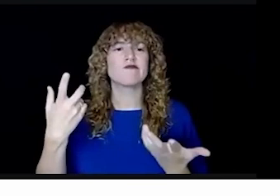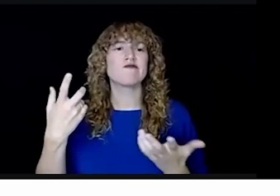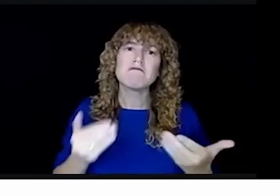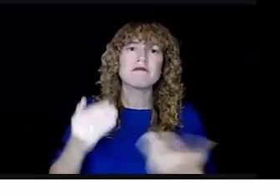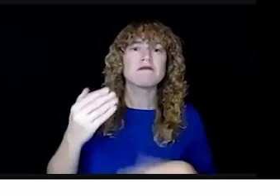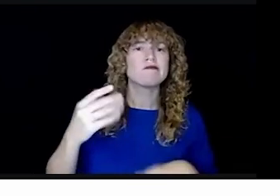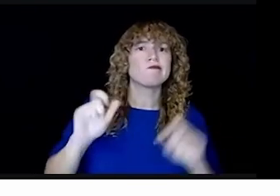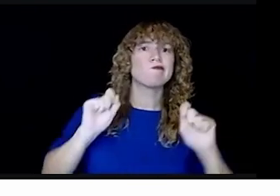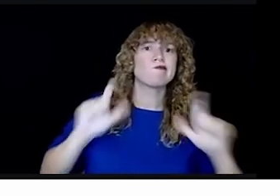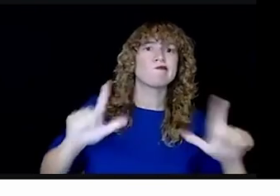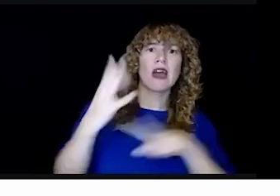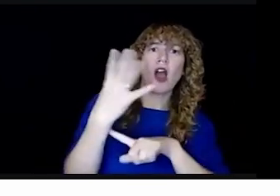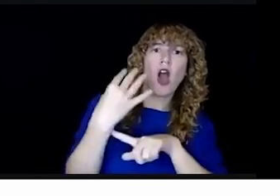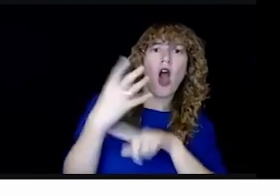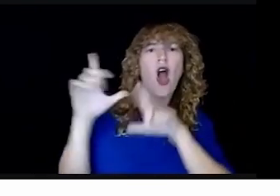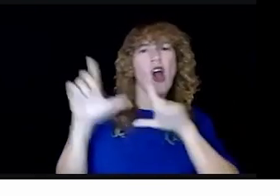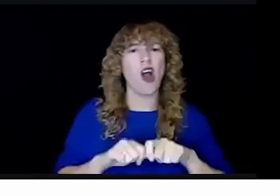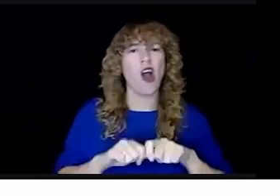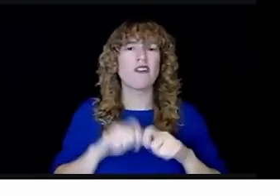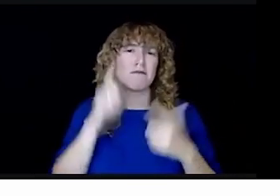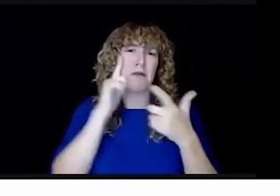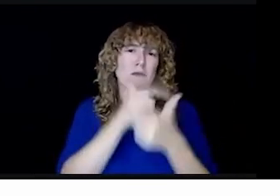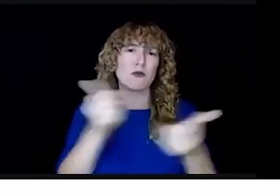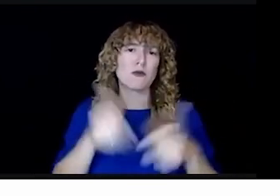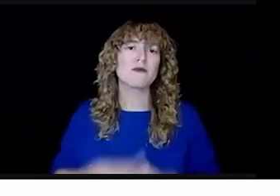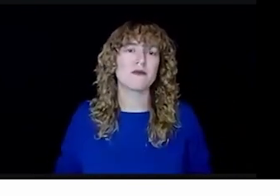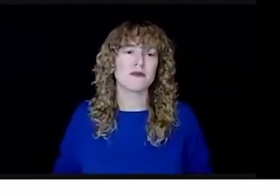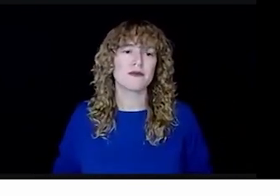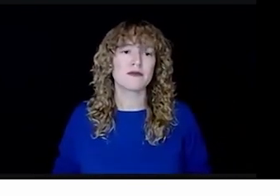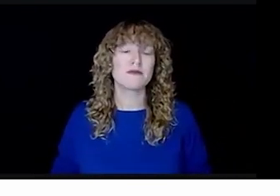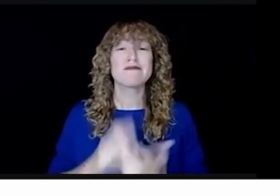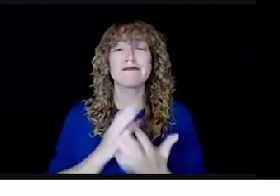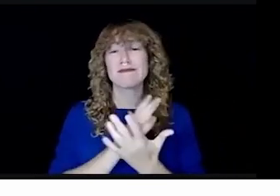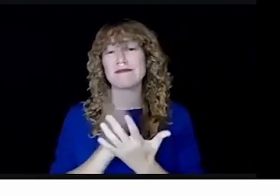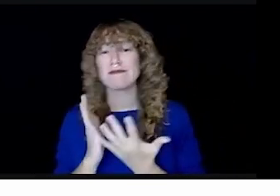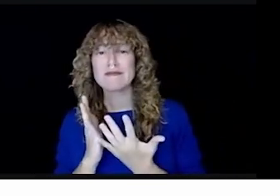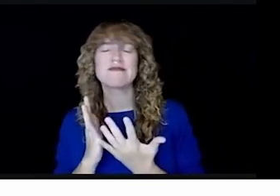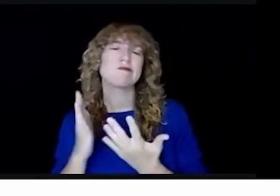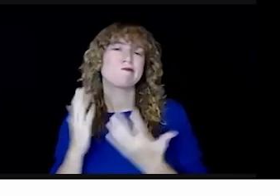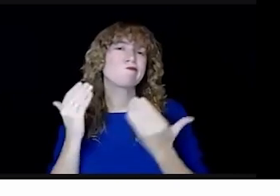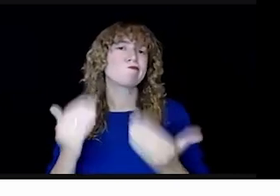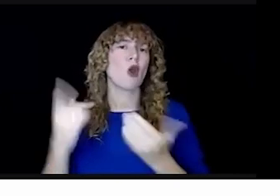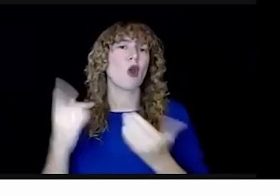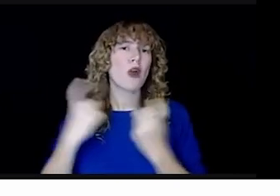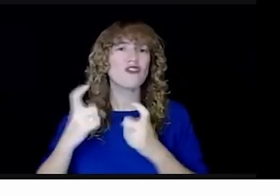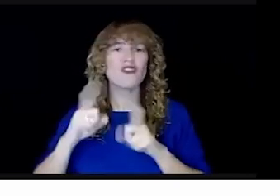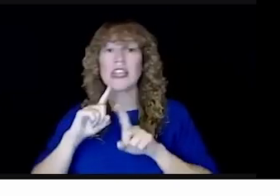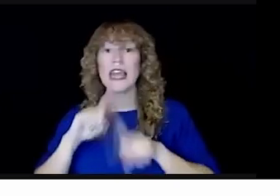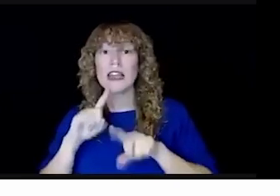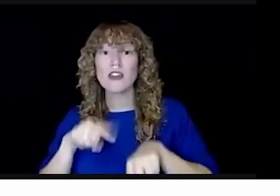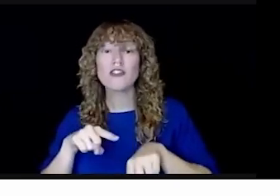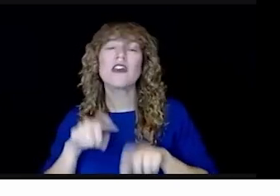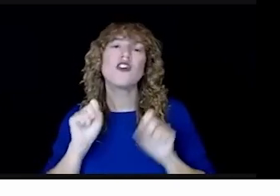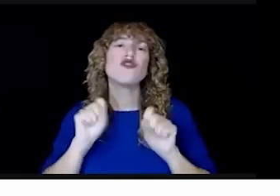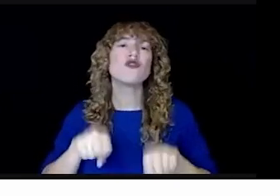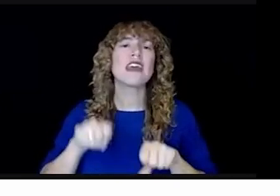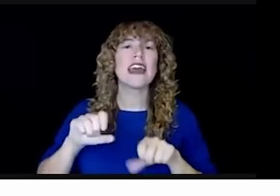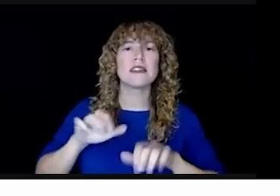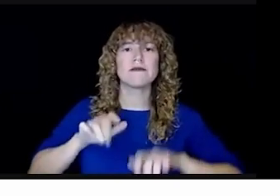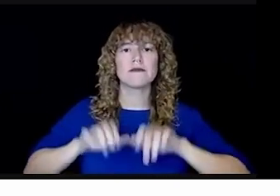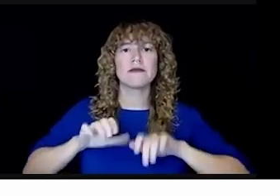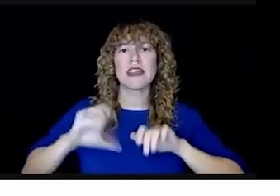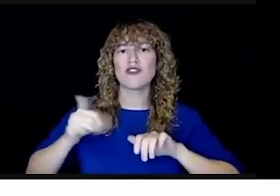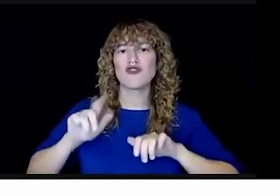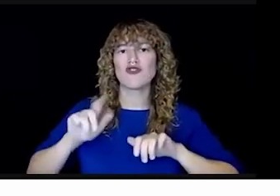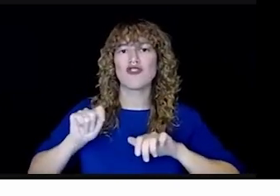acknowledgement. We will have time for questions at the end, and if you like, you may put your questions in the chat box during the